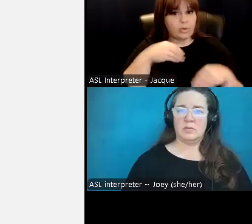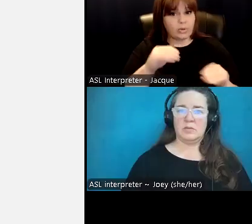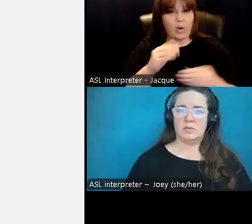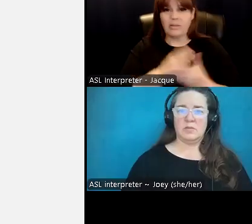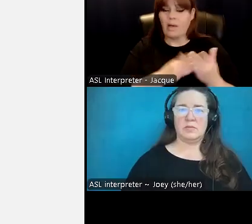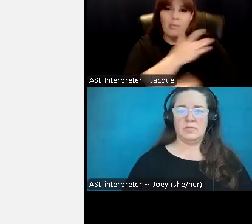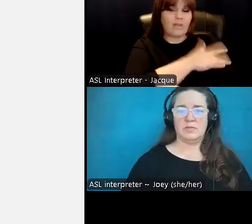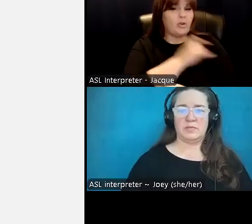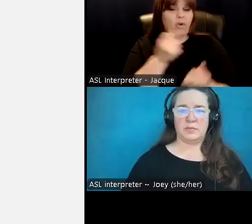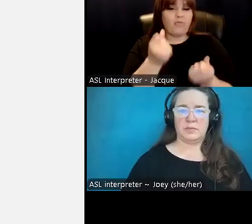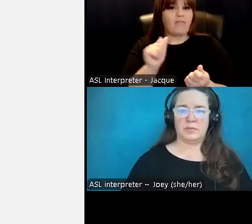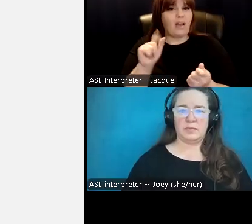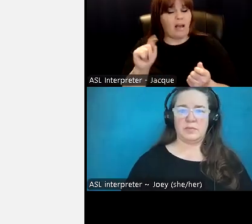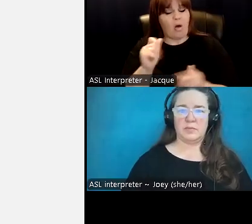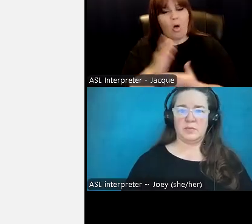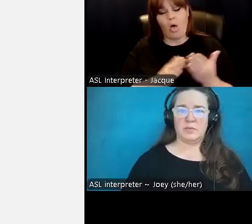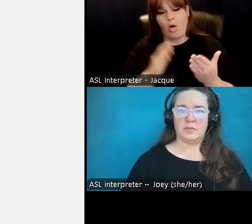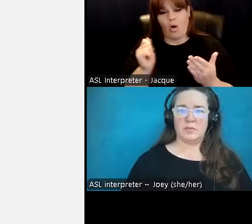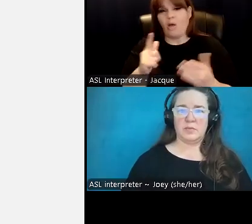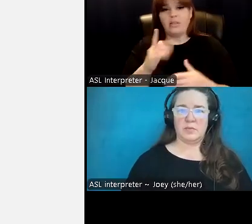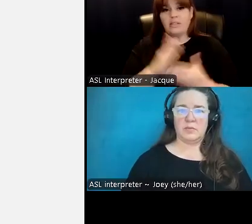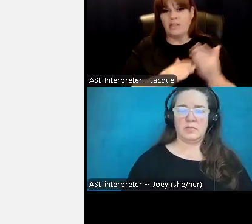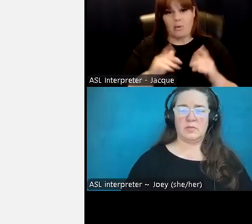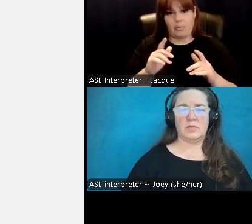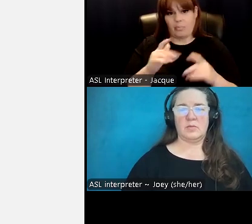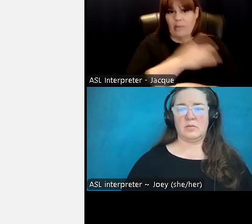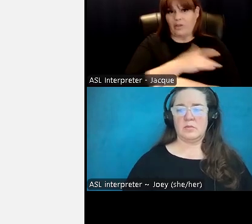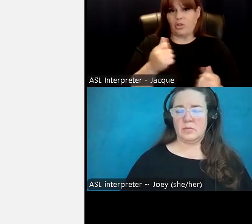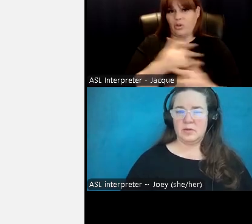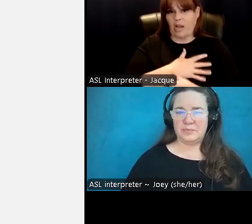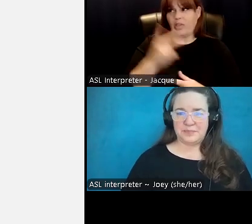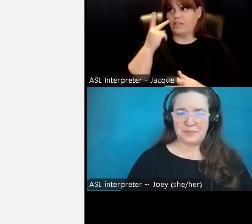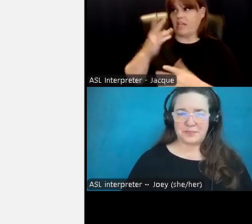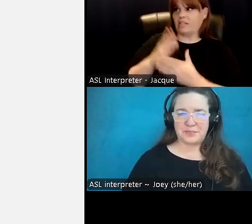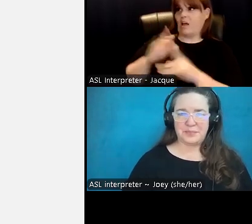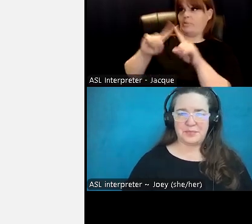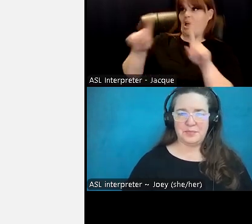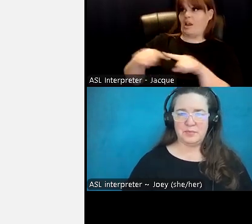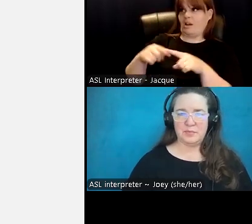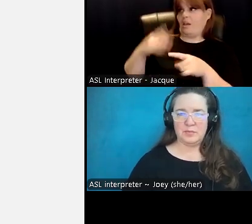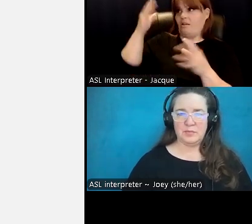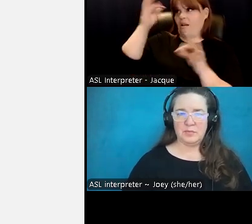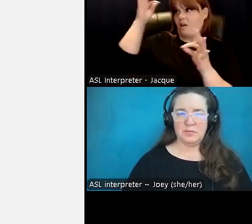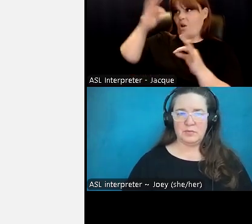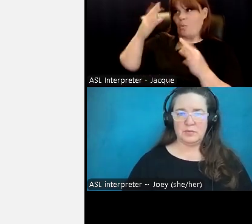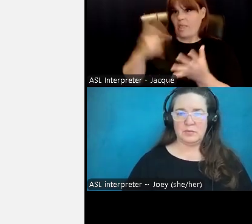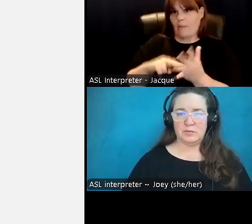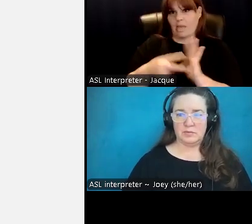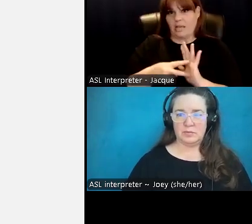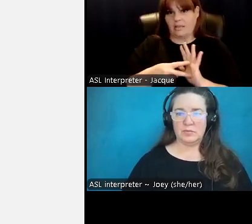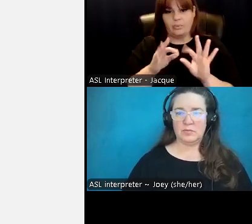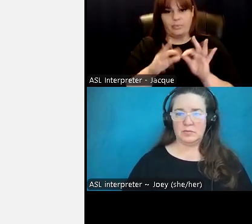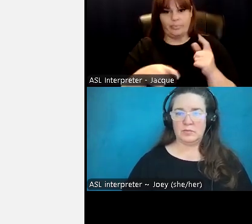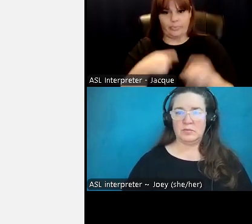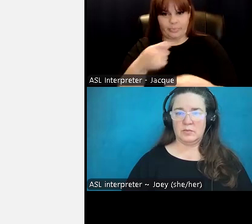afraid that they'll see a stop sign and not be able to figure out what that means. Okay. differential diagnosis, I guess kind of the